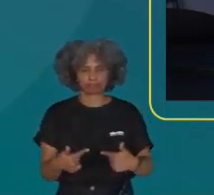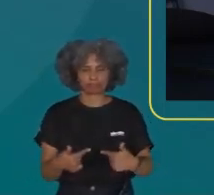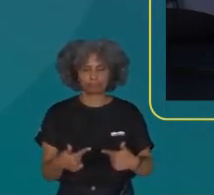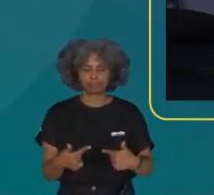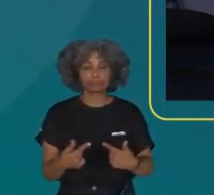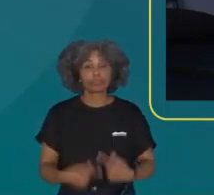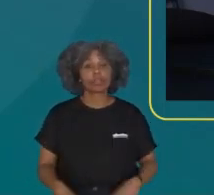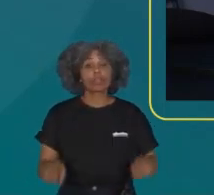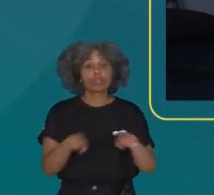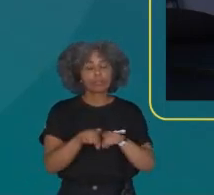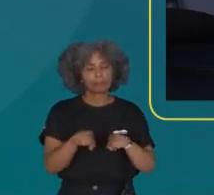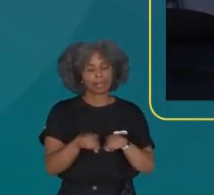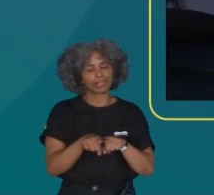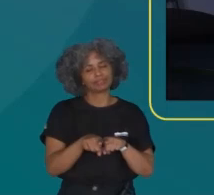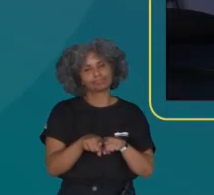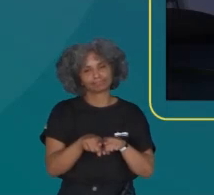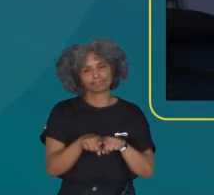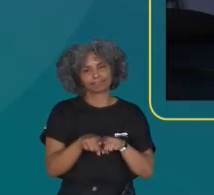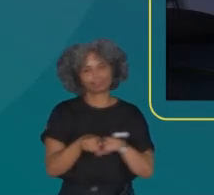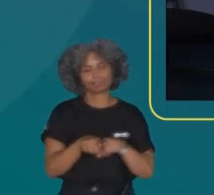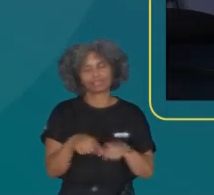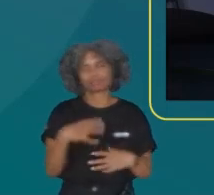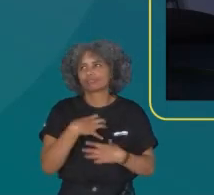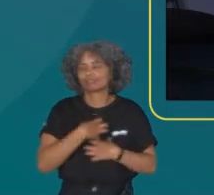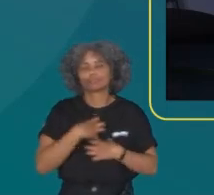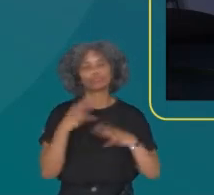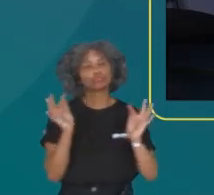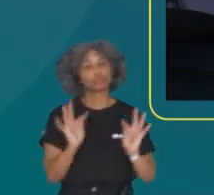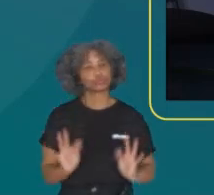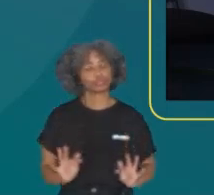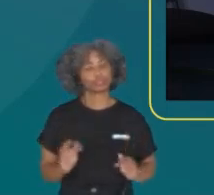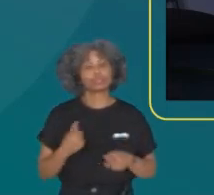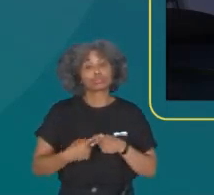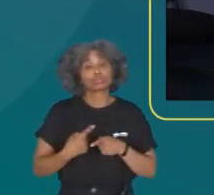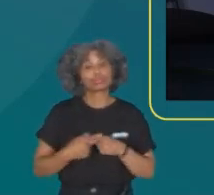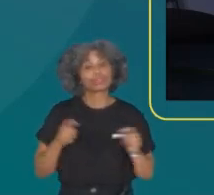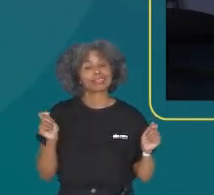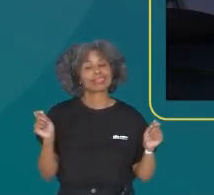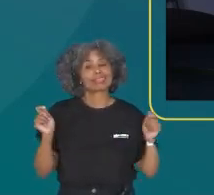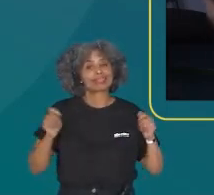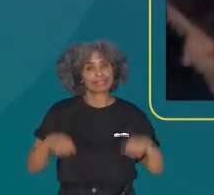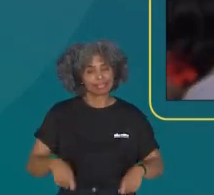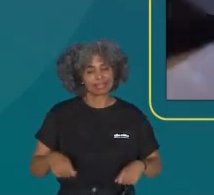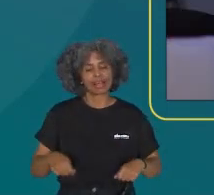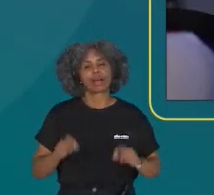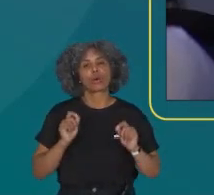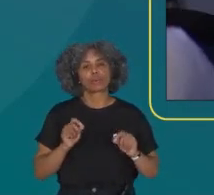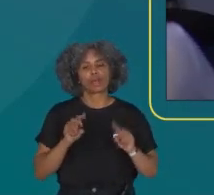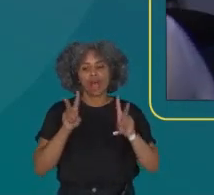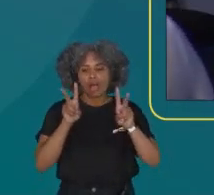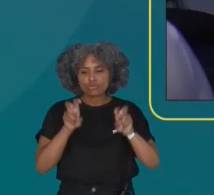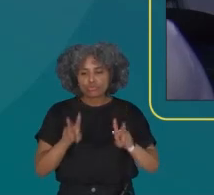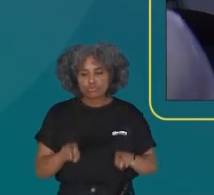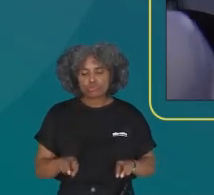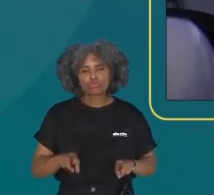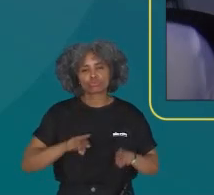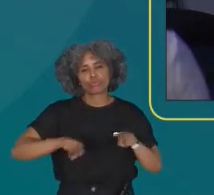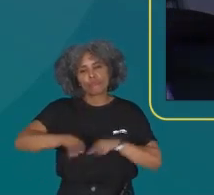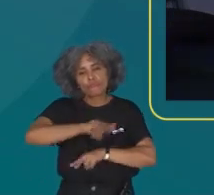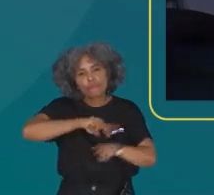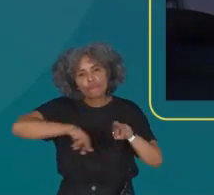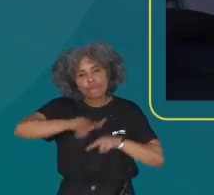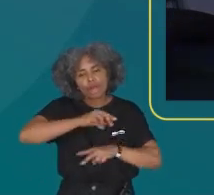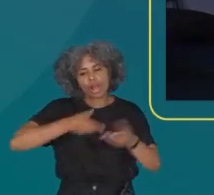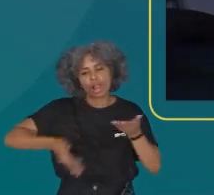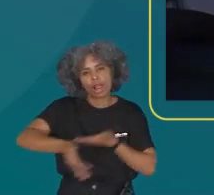I really appreciate that we can have those kind of forum to share our expertise, our solutions, because